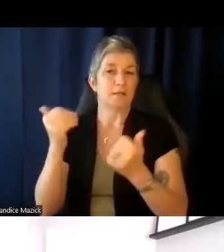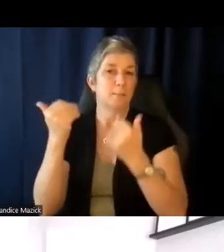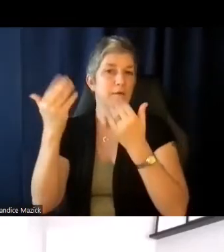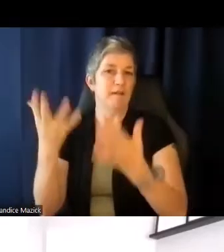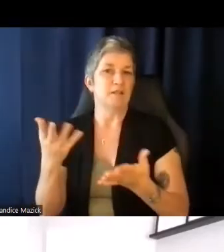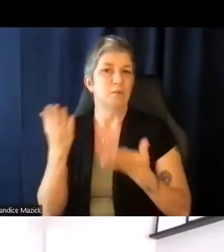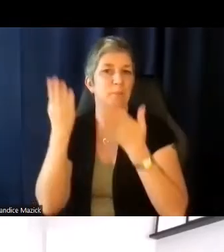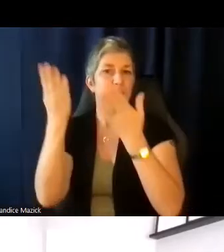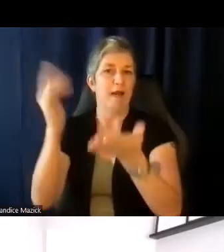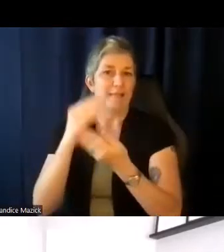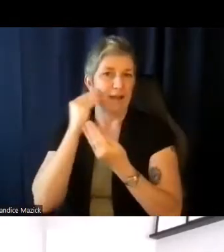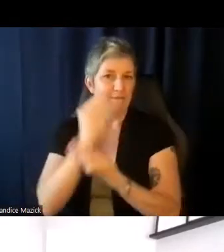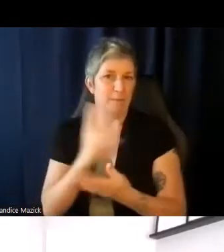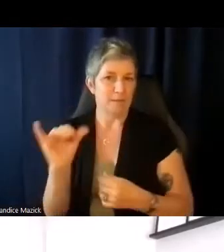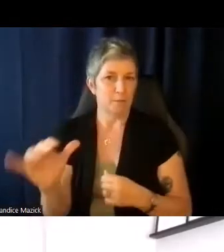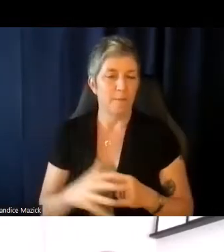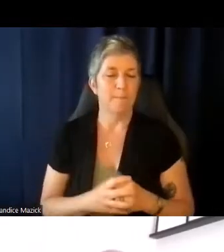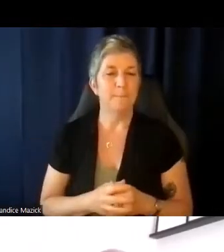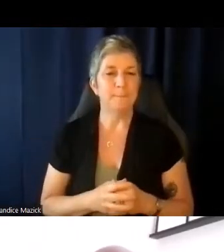provide that information.